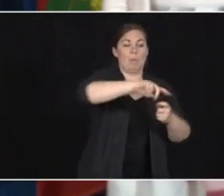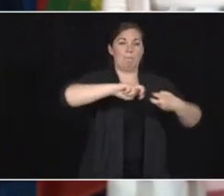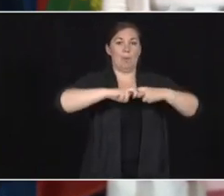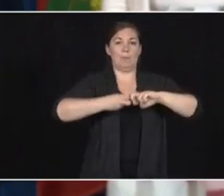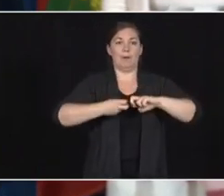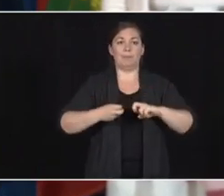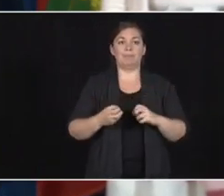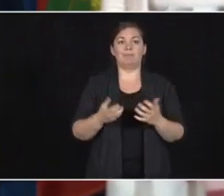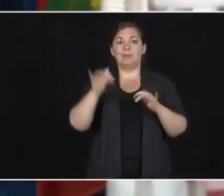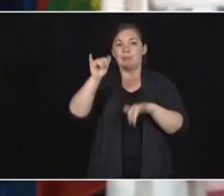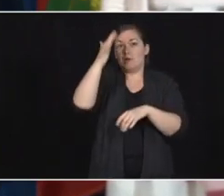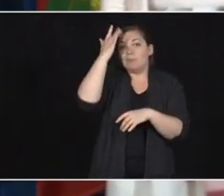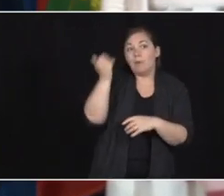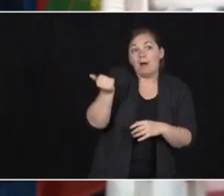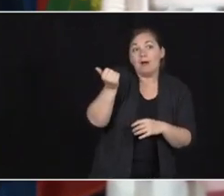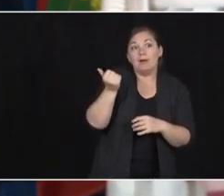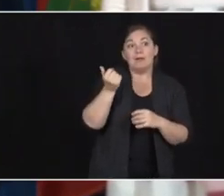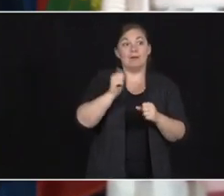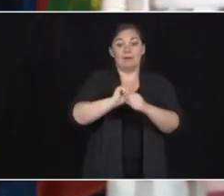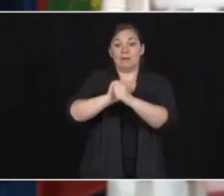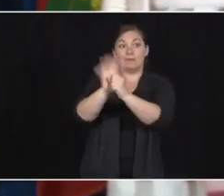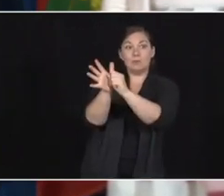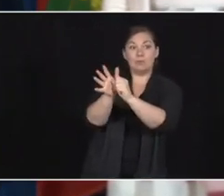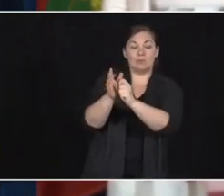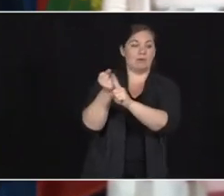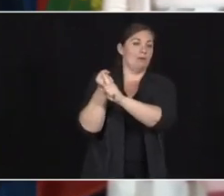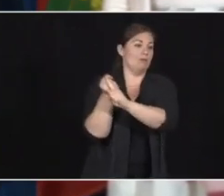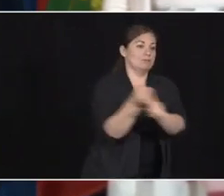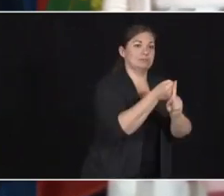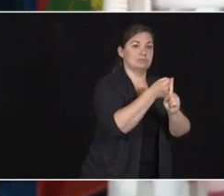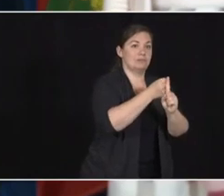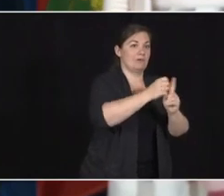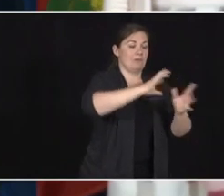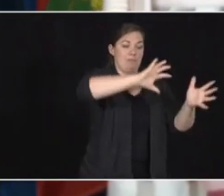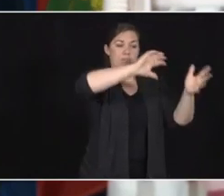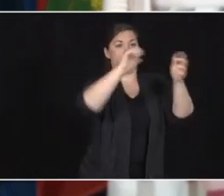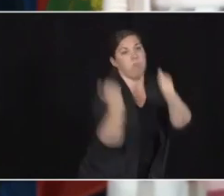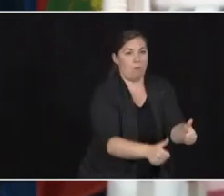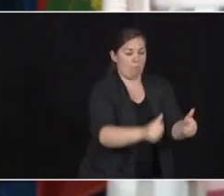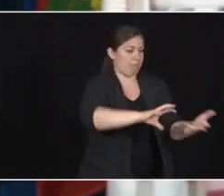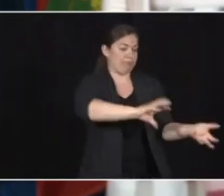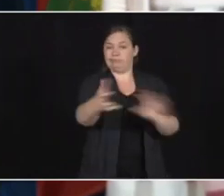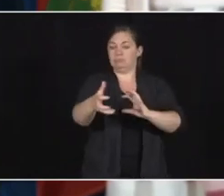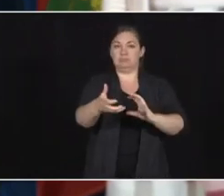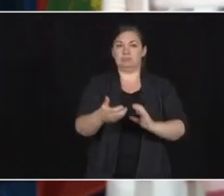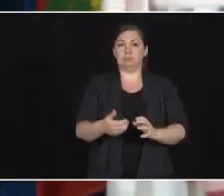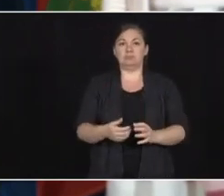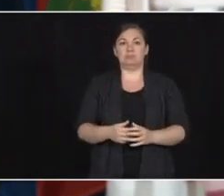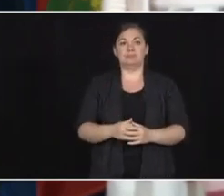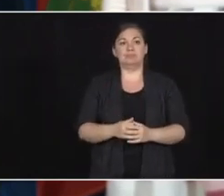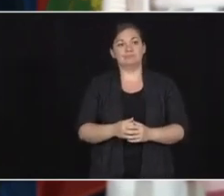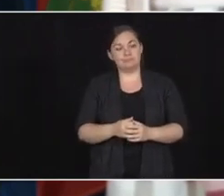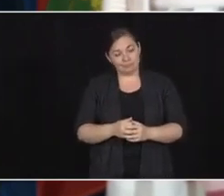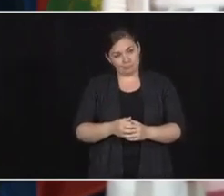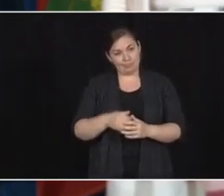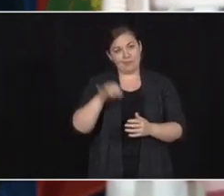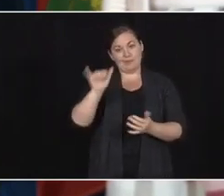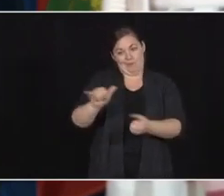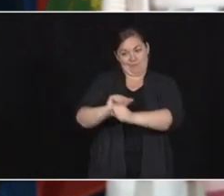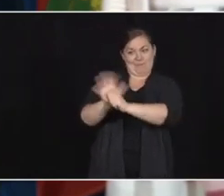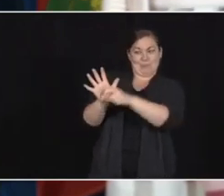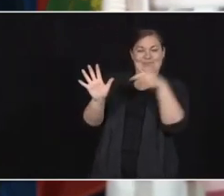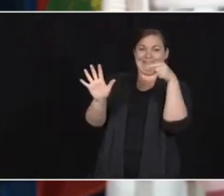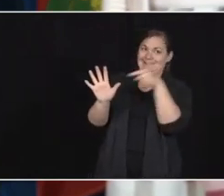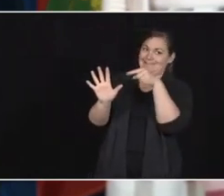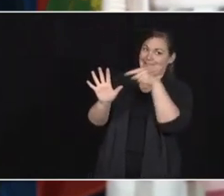homes decline in conditions once they're in a crisis mode with COVID. And as the Premier